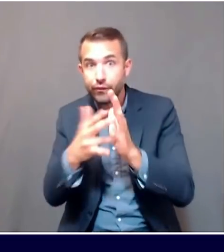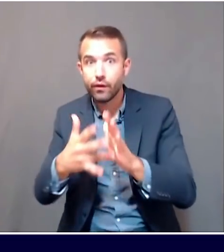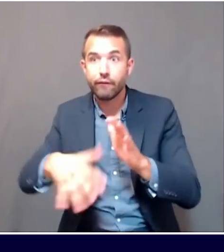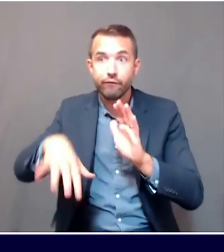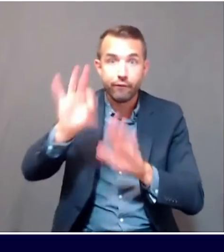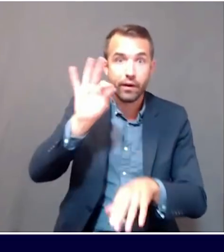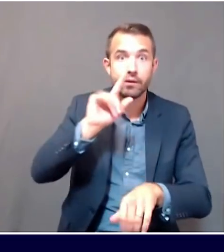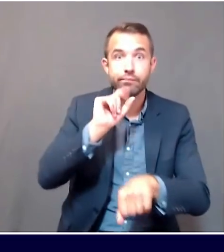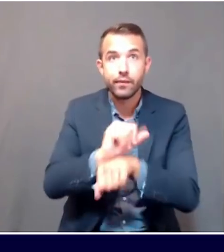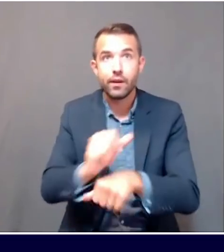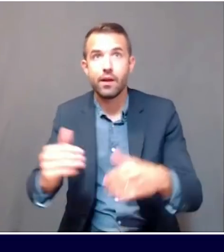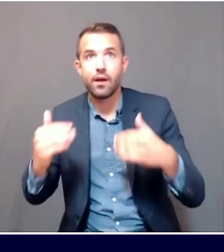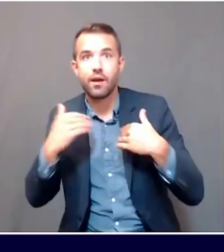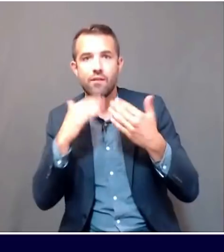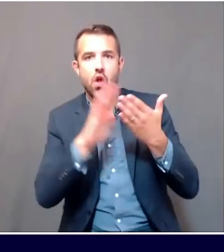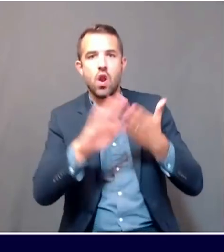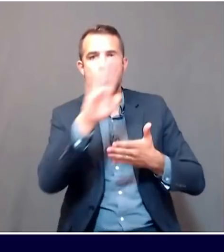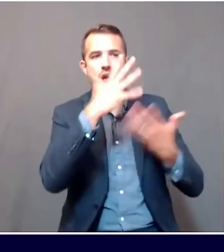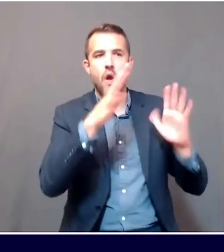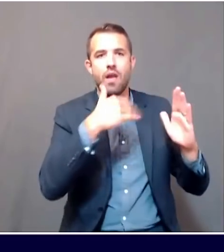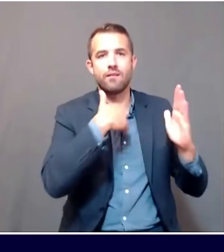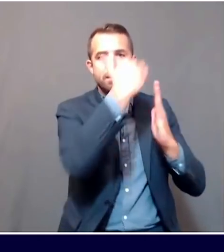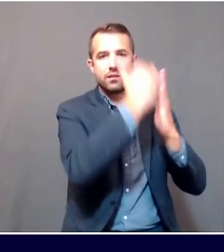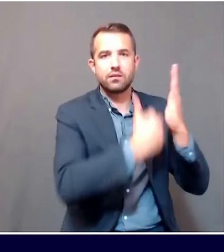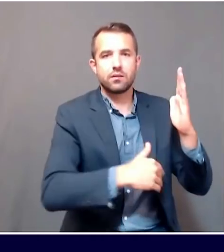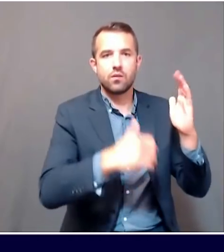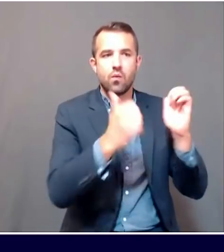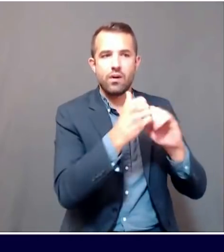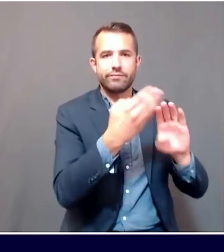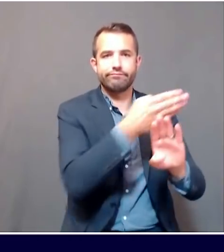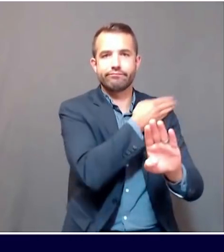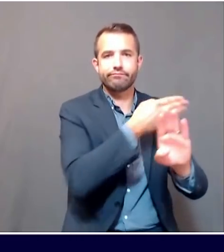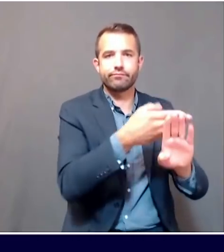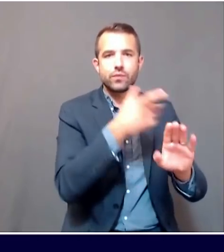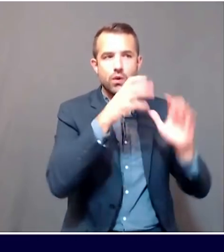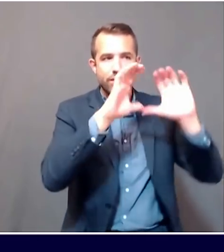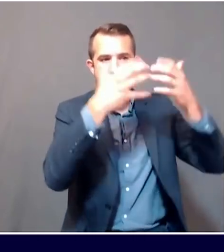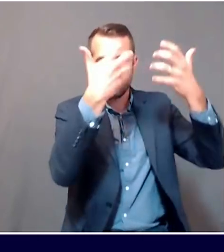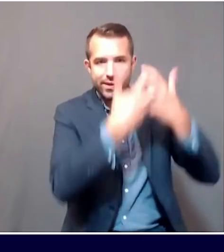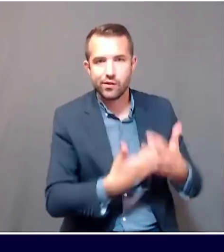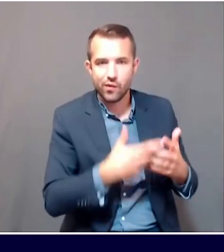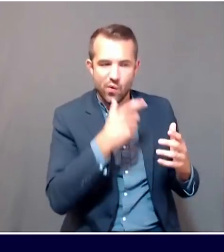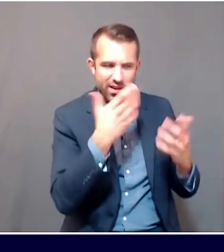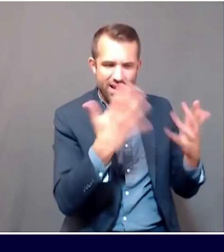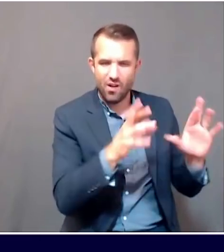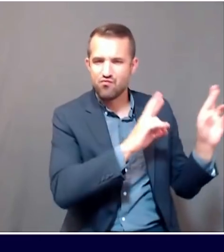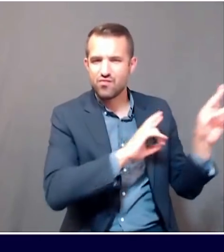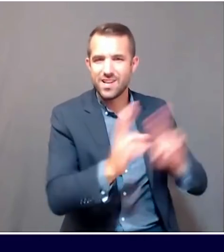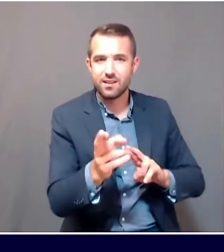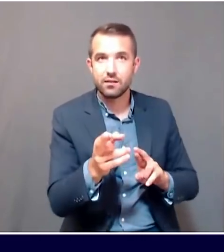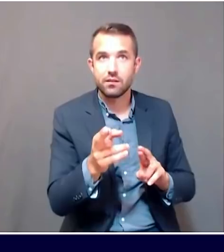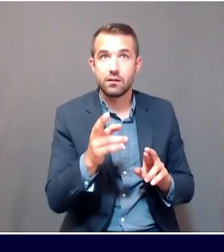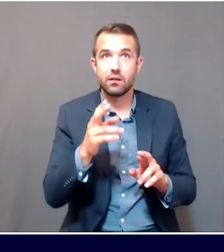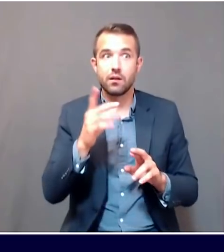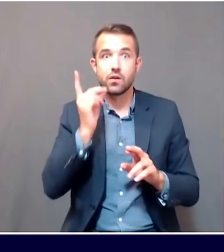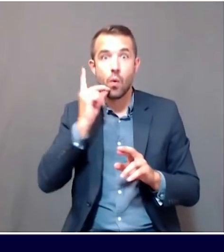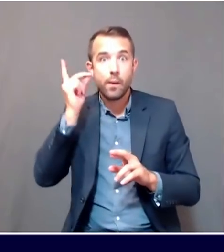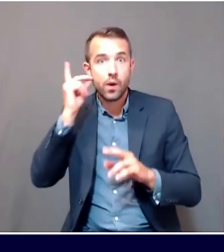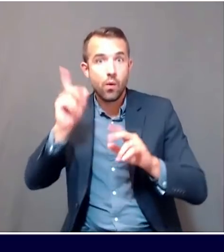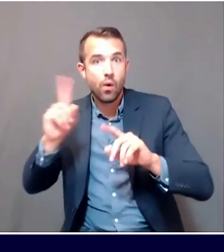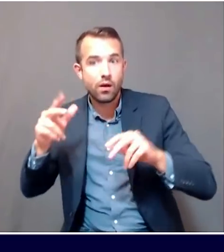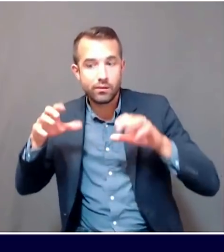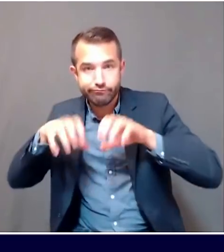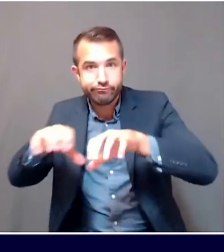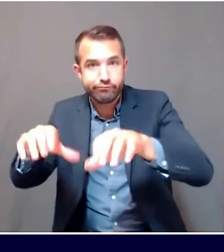college already has a list of the classmates of Joe Smith, the people on Joe Smith's floor, all of those things ready to